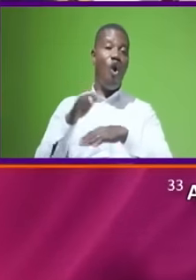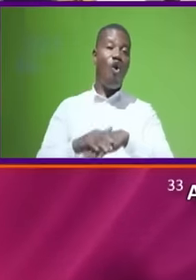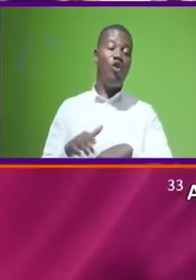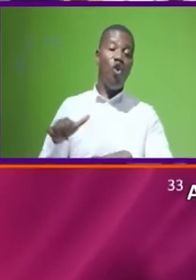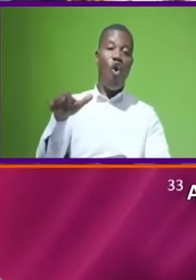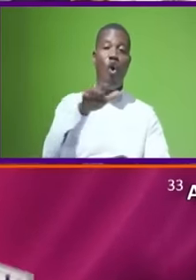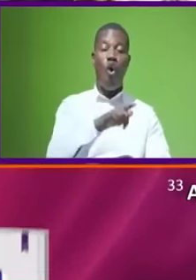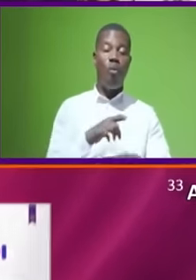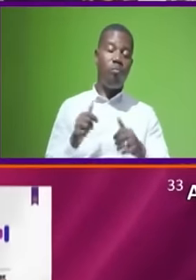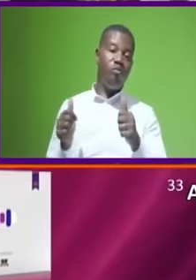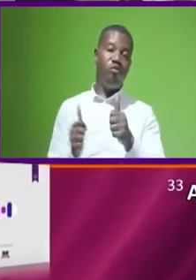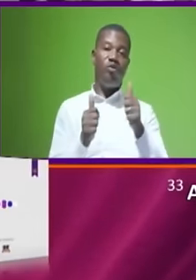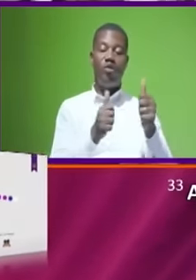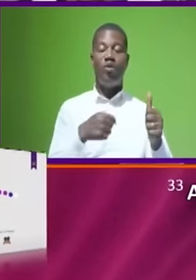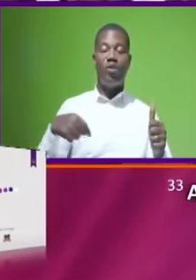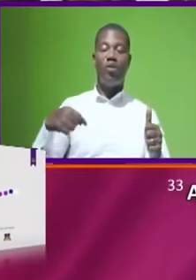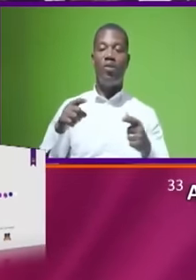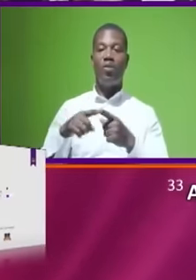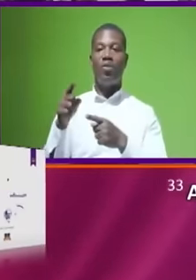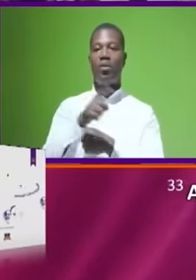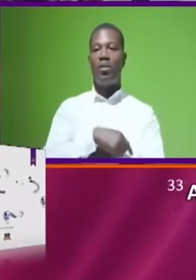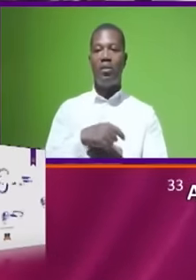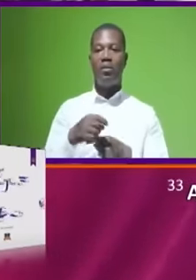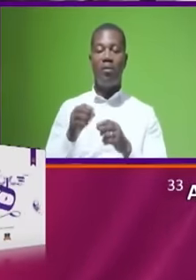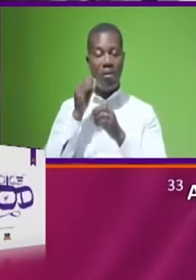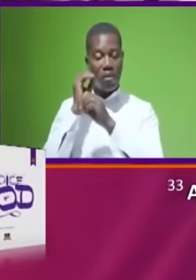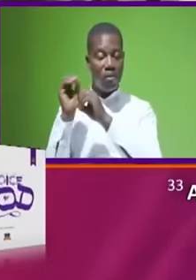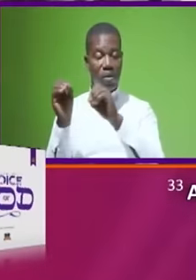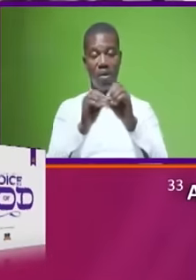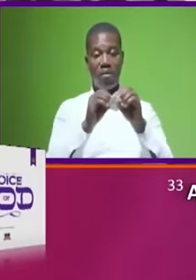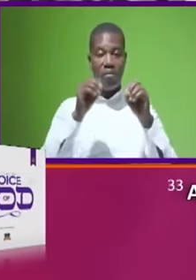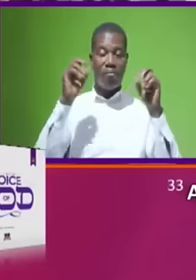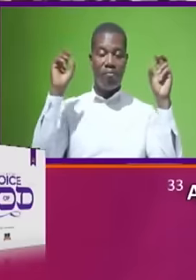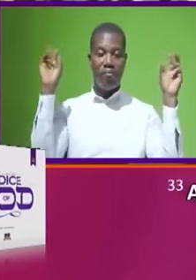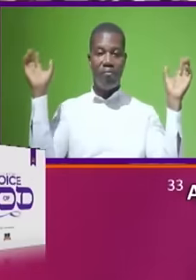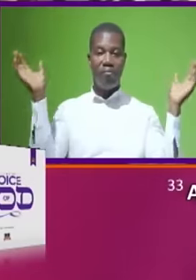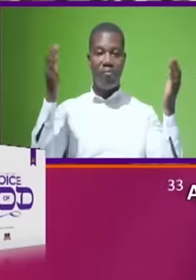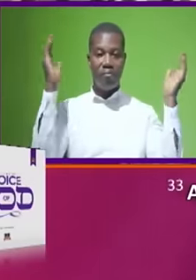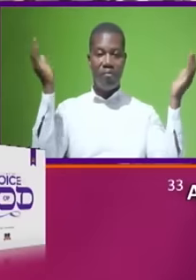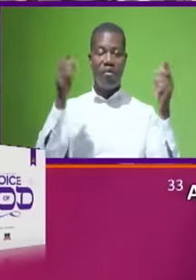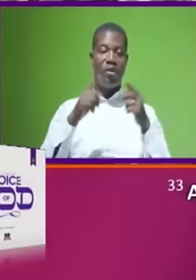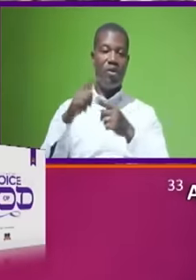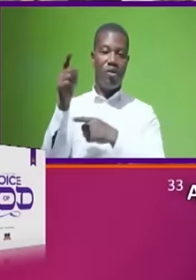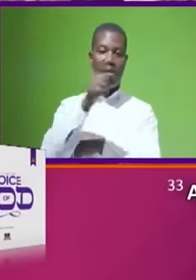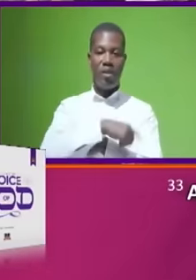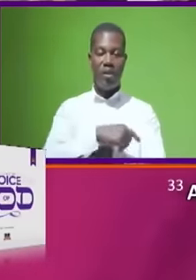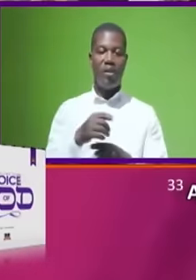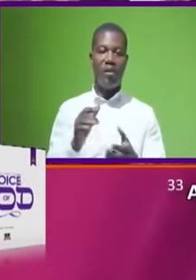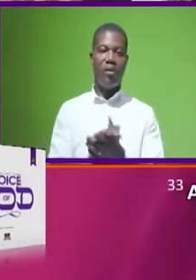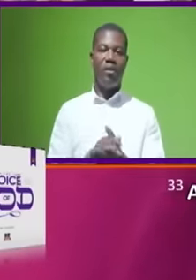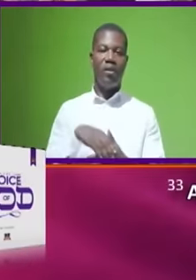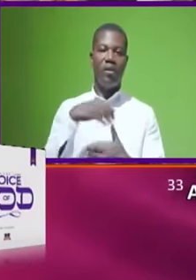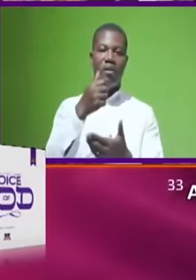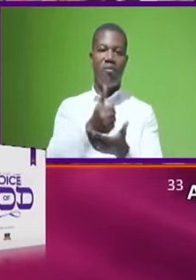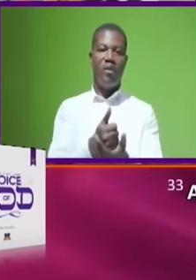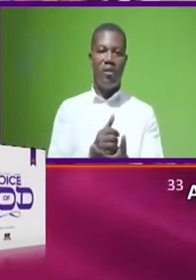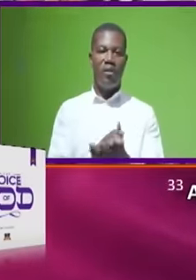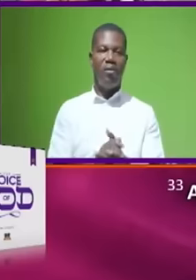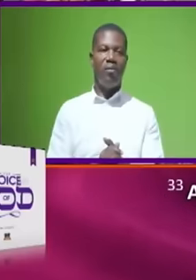was upon everyone. We are observing this anniversary today. Amen. Aha. Verse